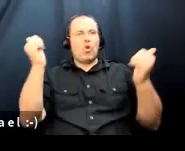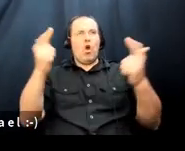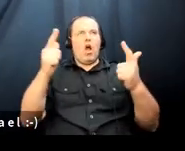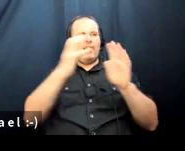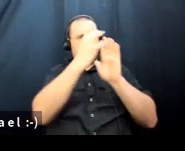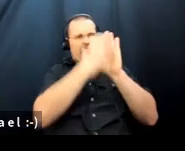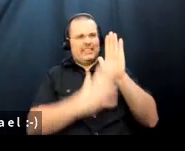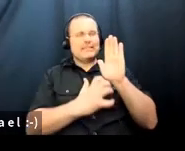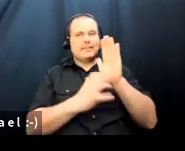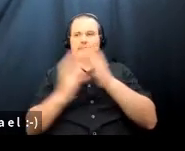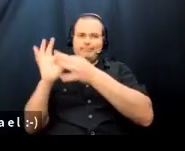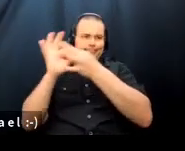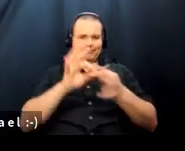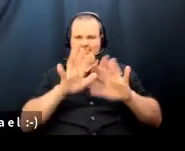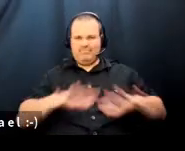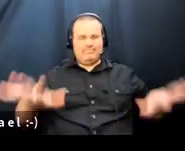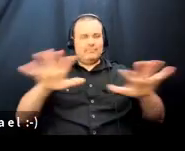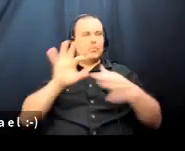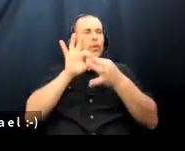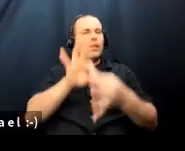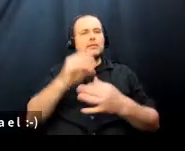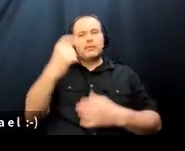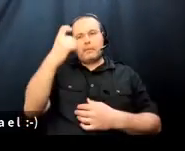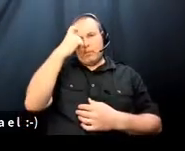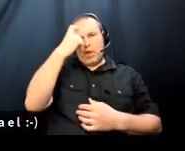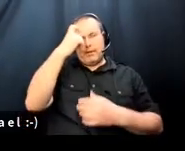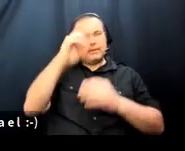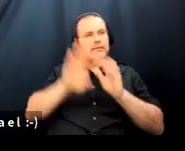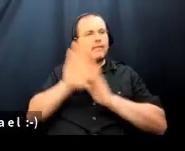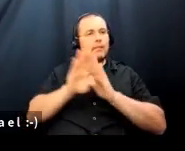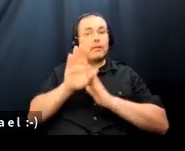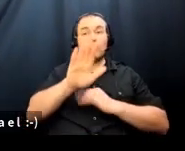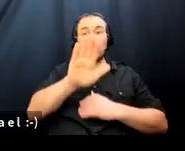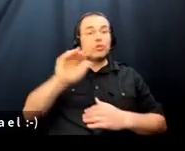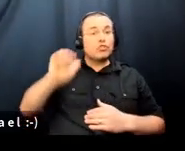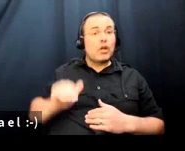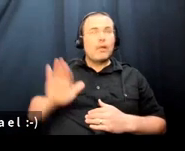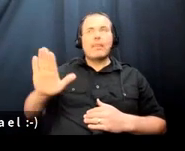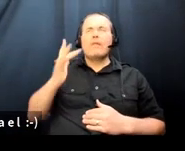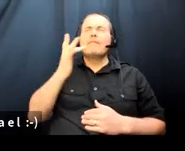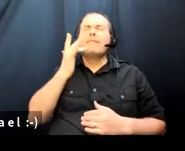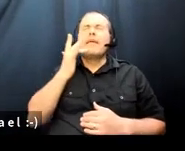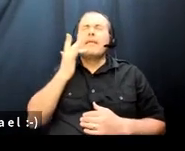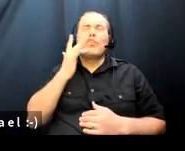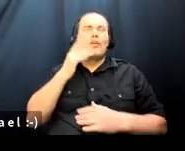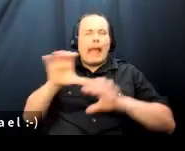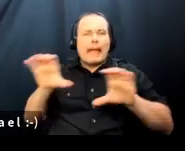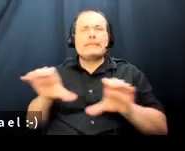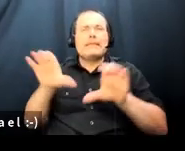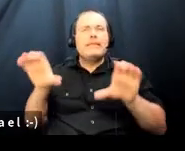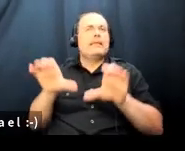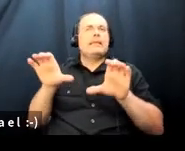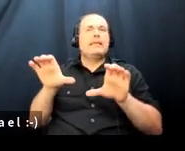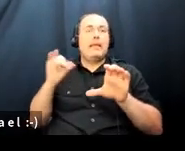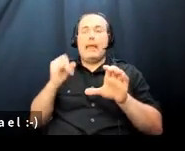development. Think about, what is your child's favorite activity? If they're given a choice to go do anything, what will